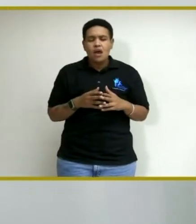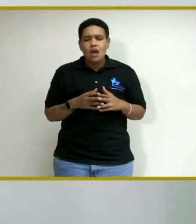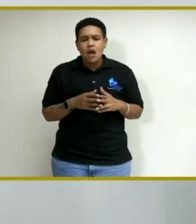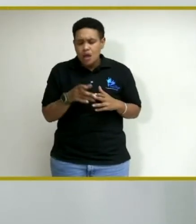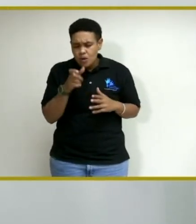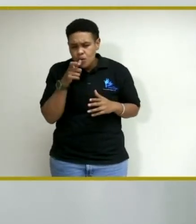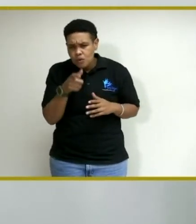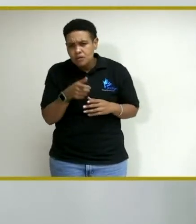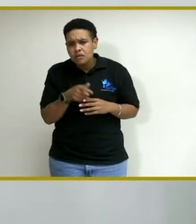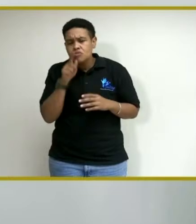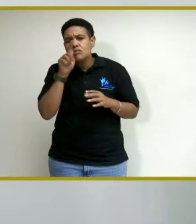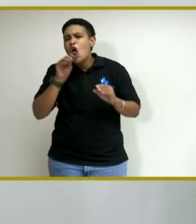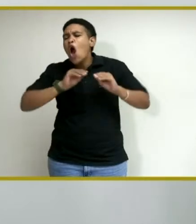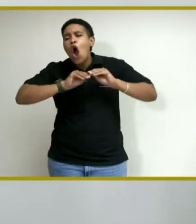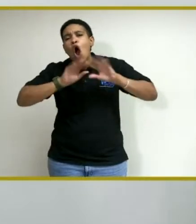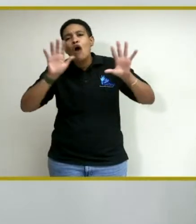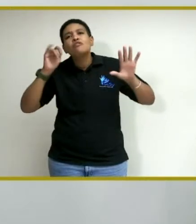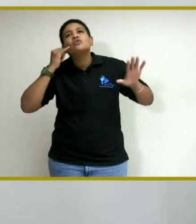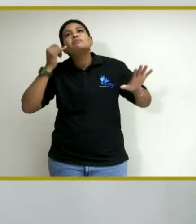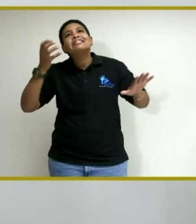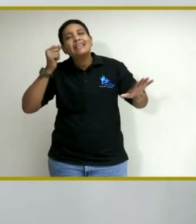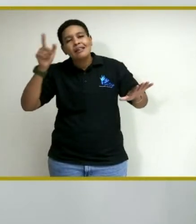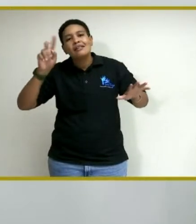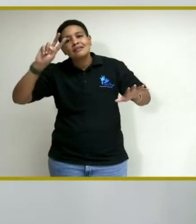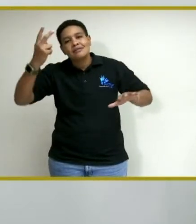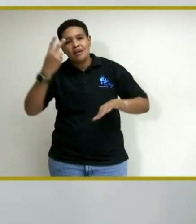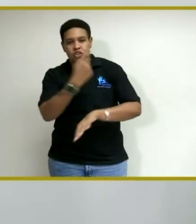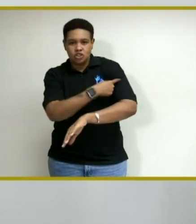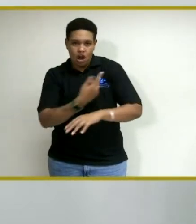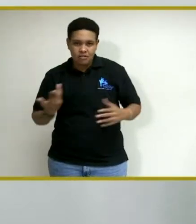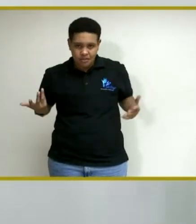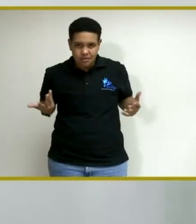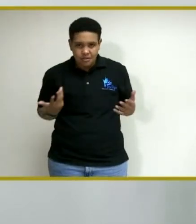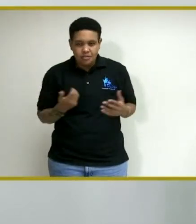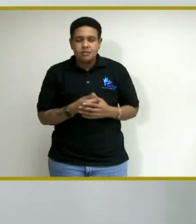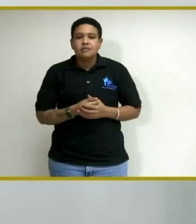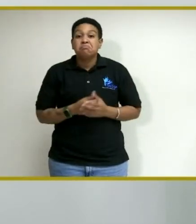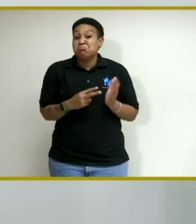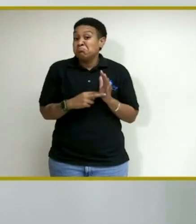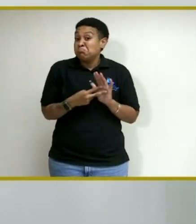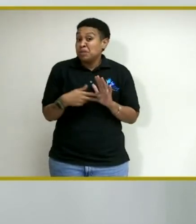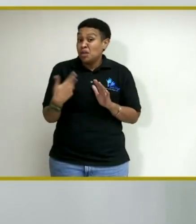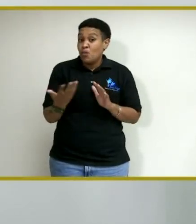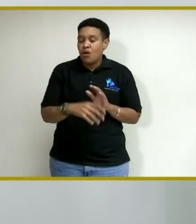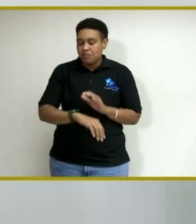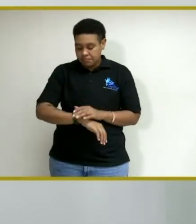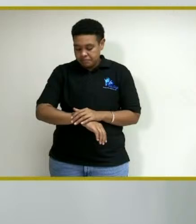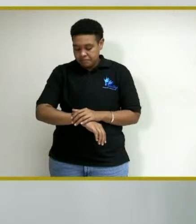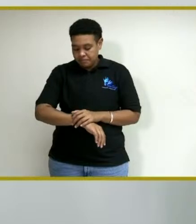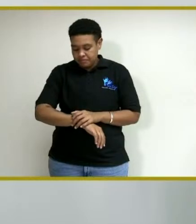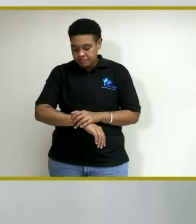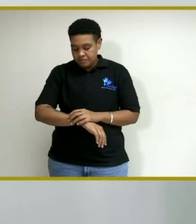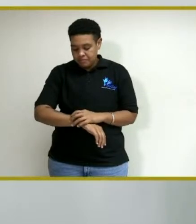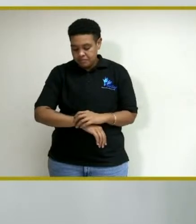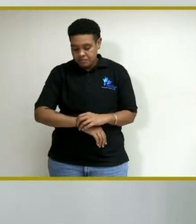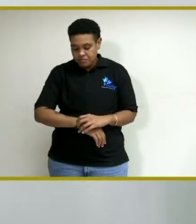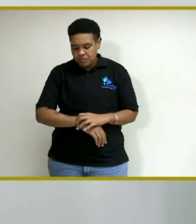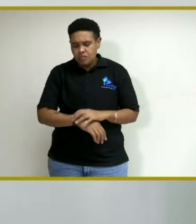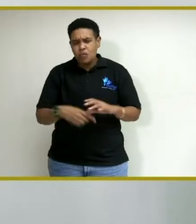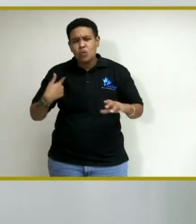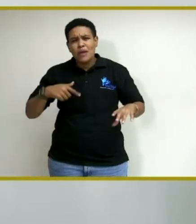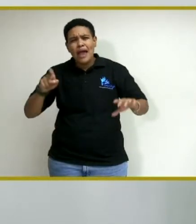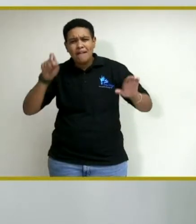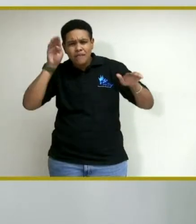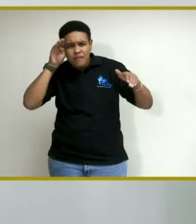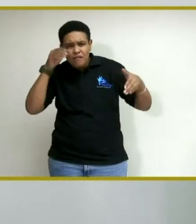are obviously due their second dose. In other words, we have to focus on